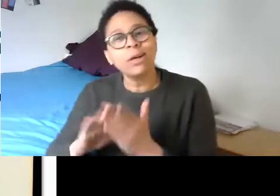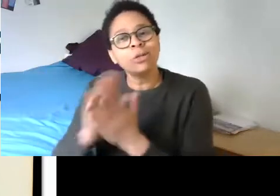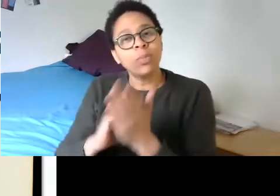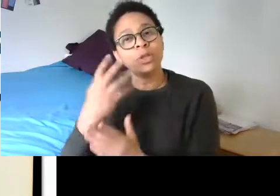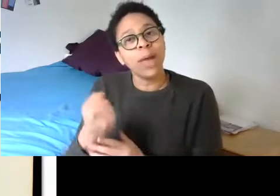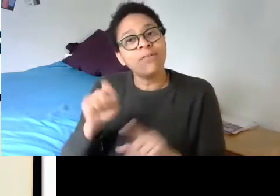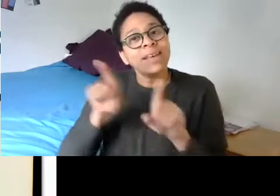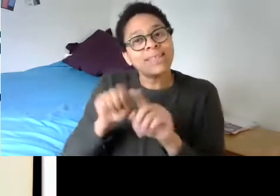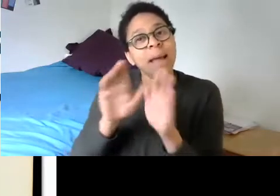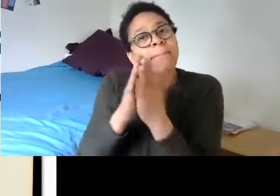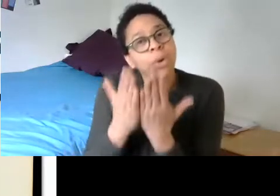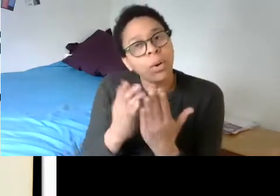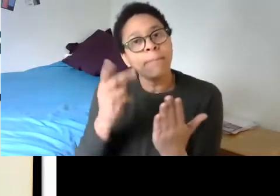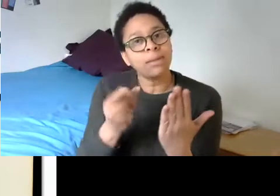possession.